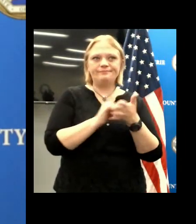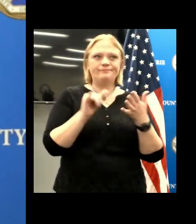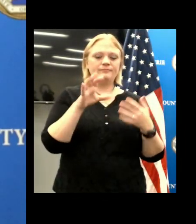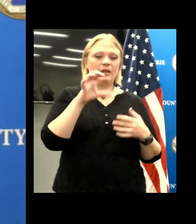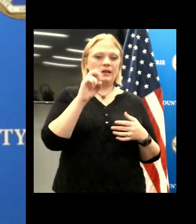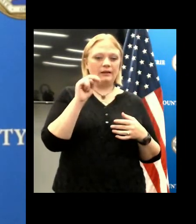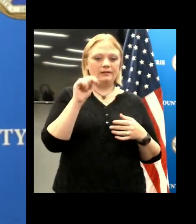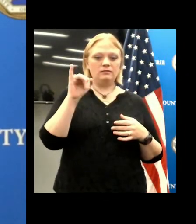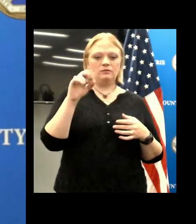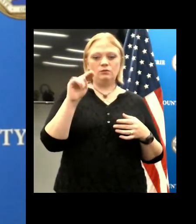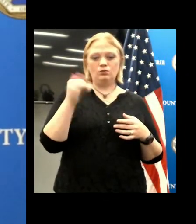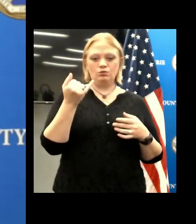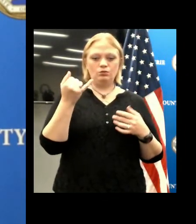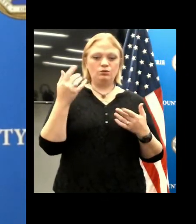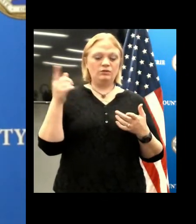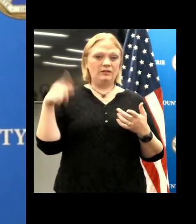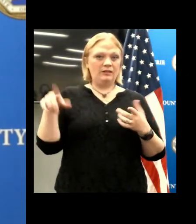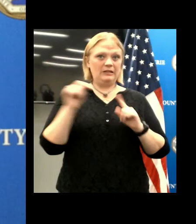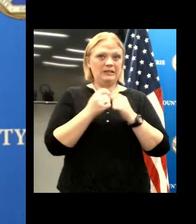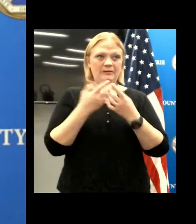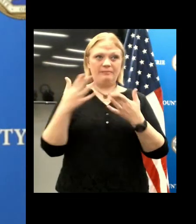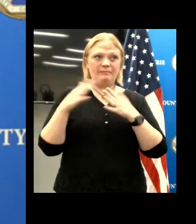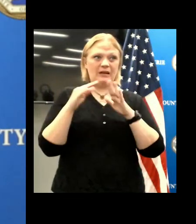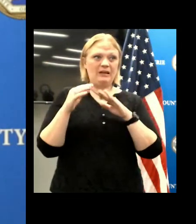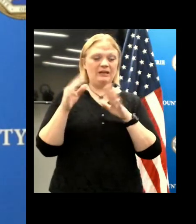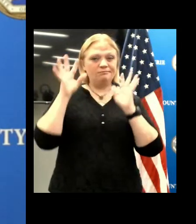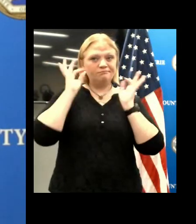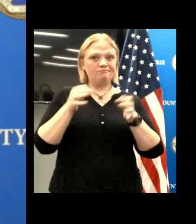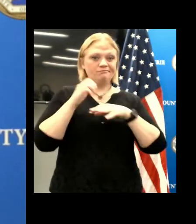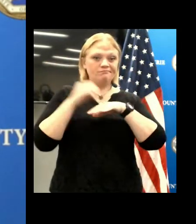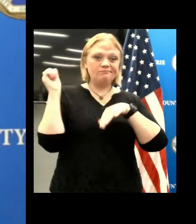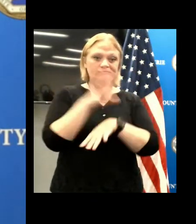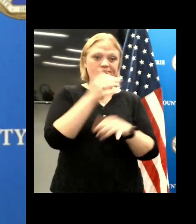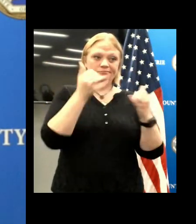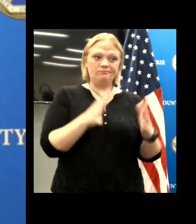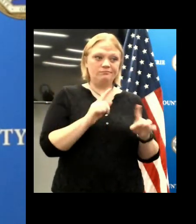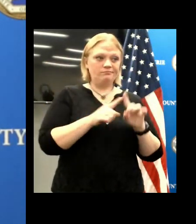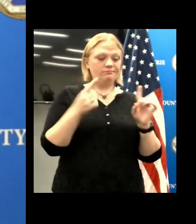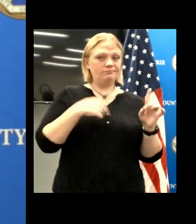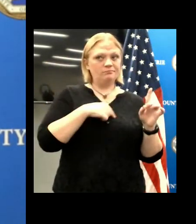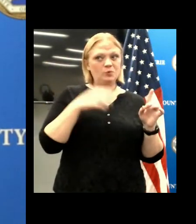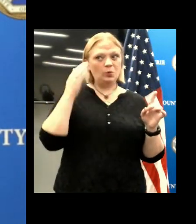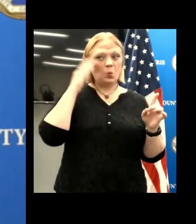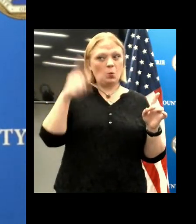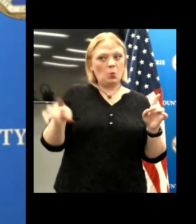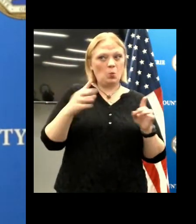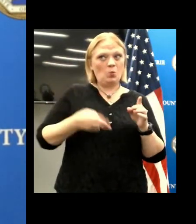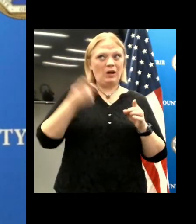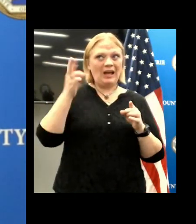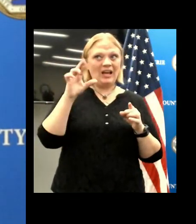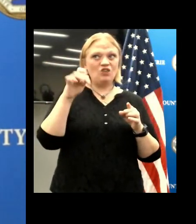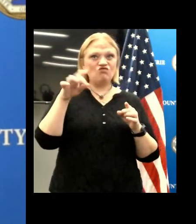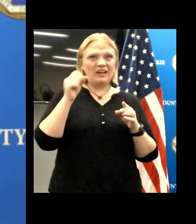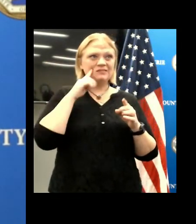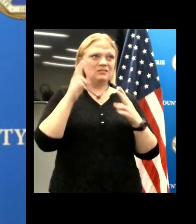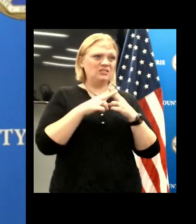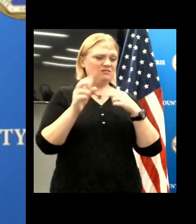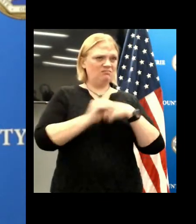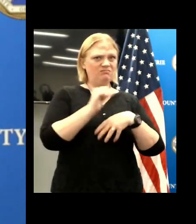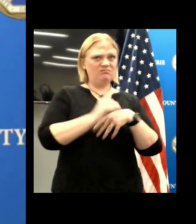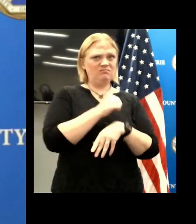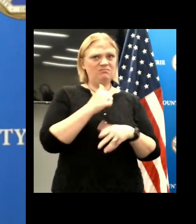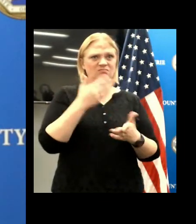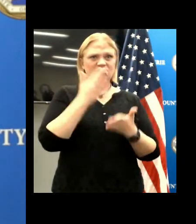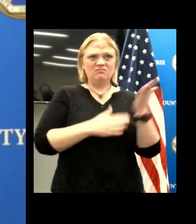teams may choose to send players where we know they have very, very high rates and is very dangerous. And